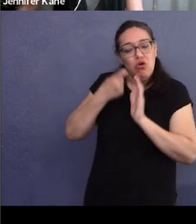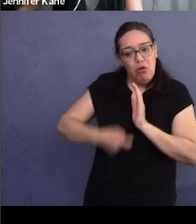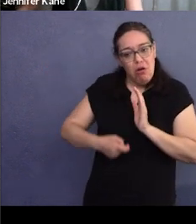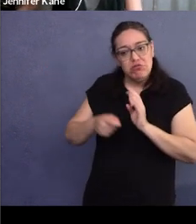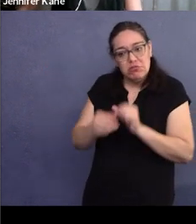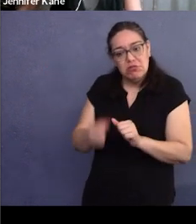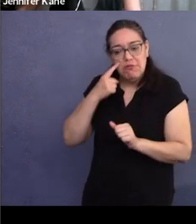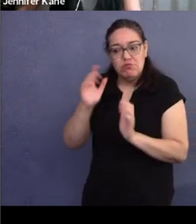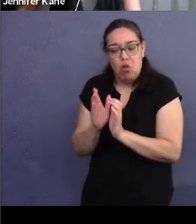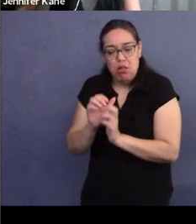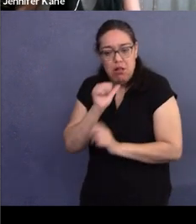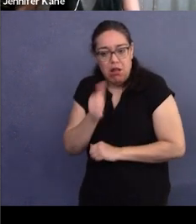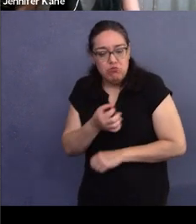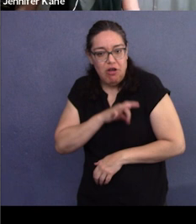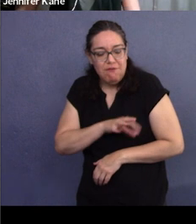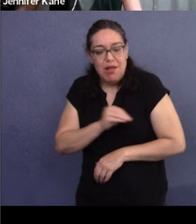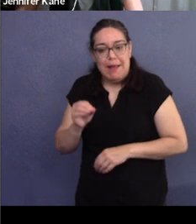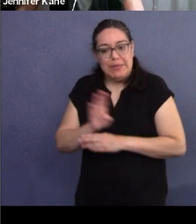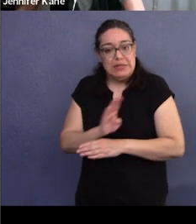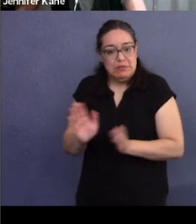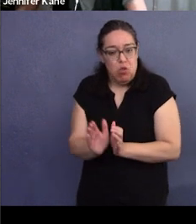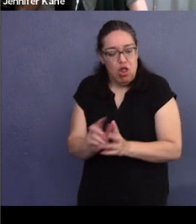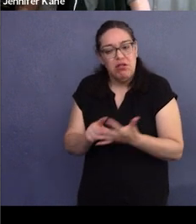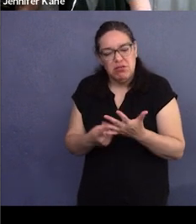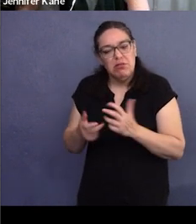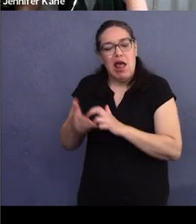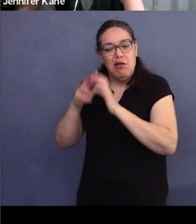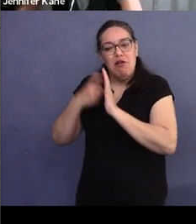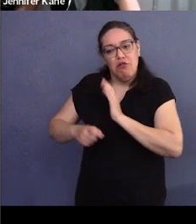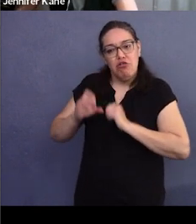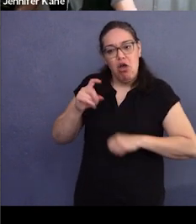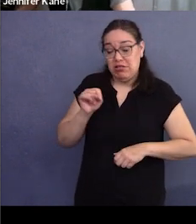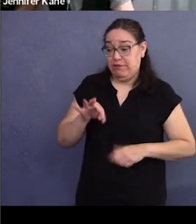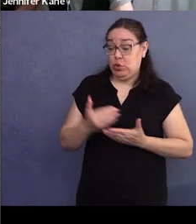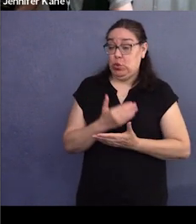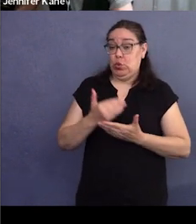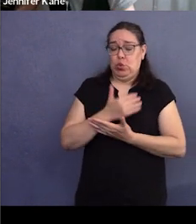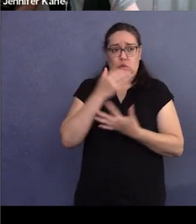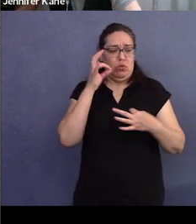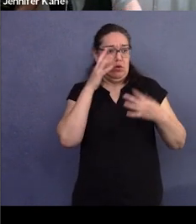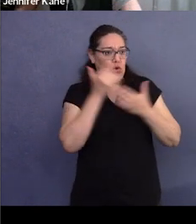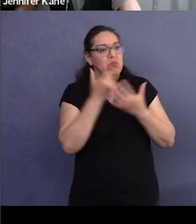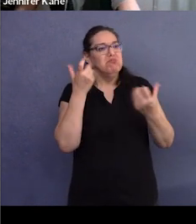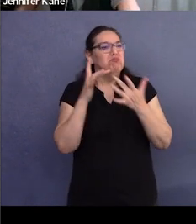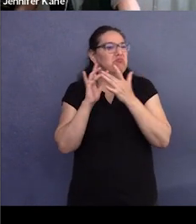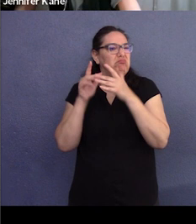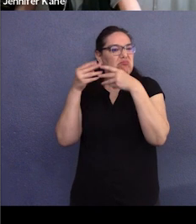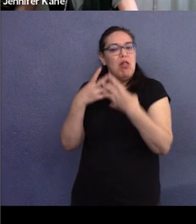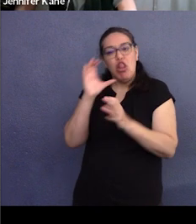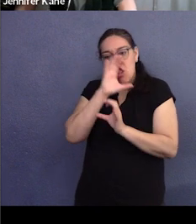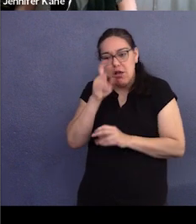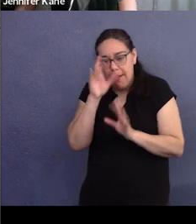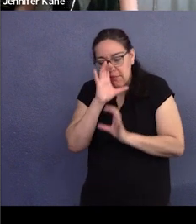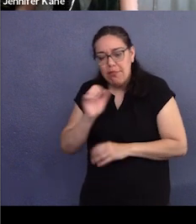smaller businesses. So just to be aware that that does exist. If this is new for you, there's a lot of resources on the internet. I would look up